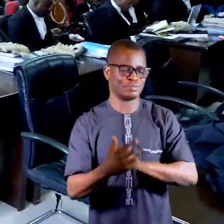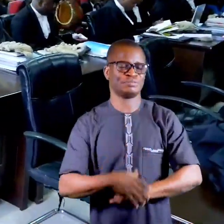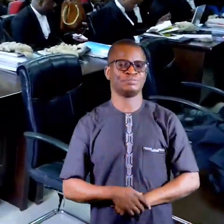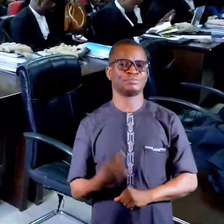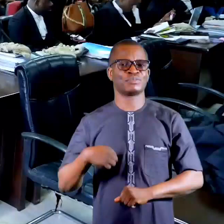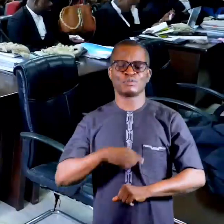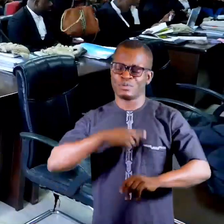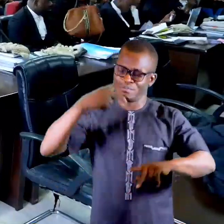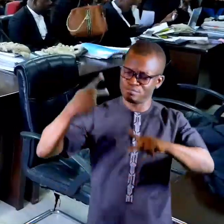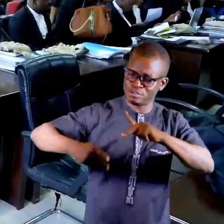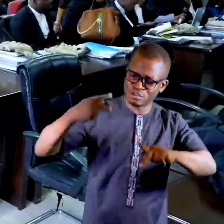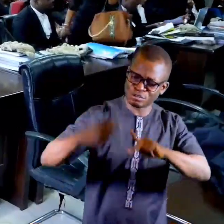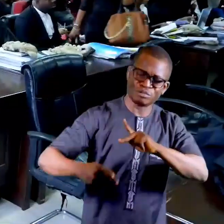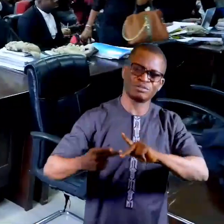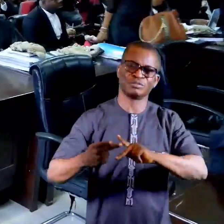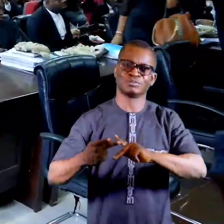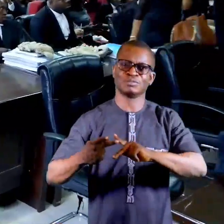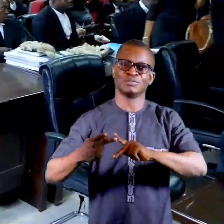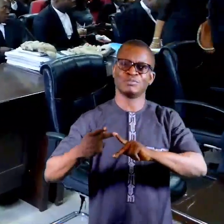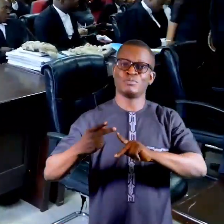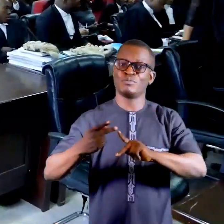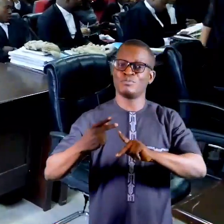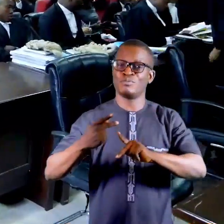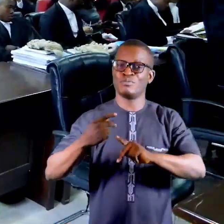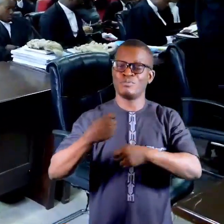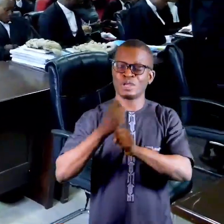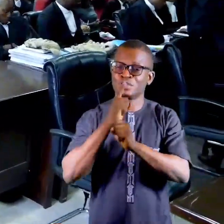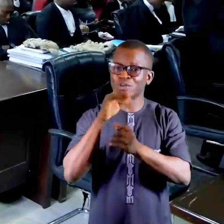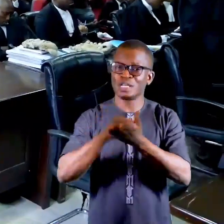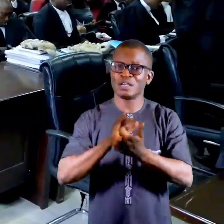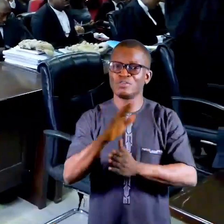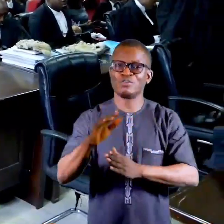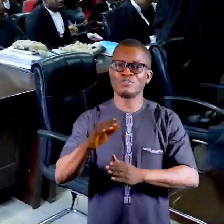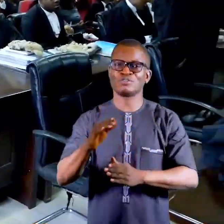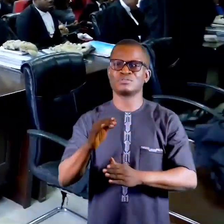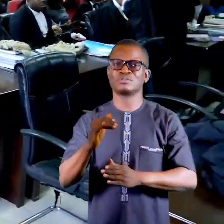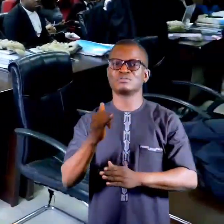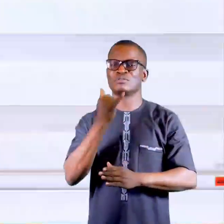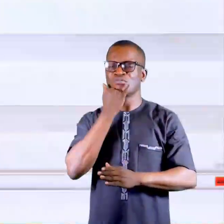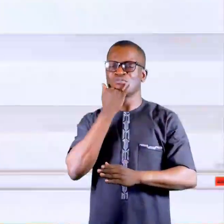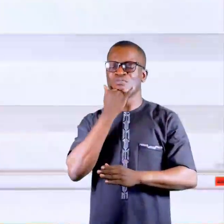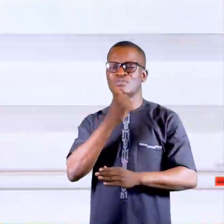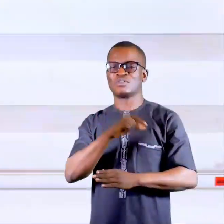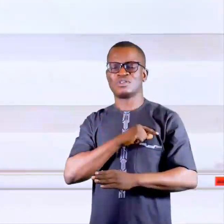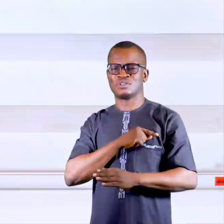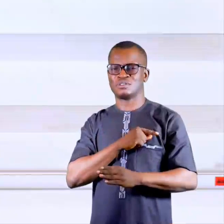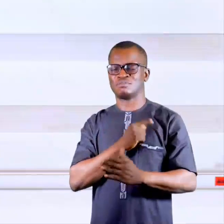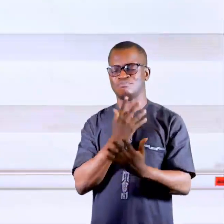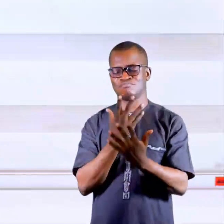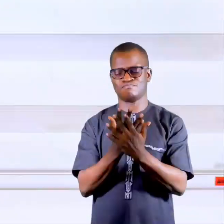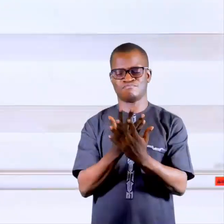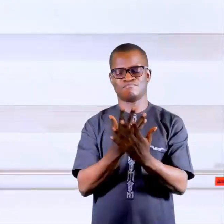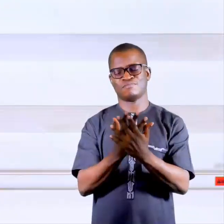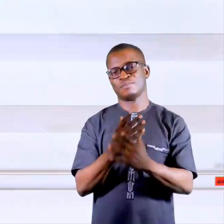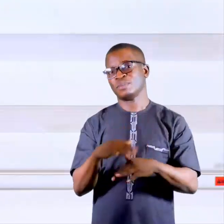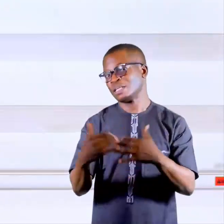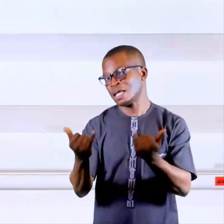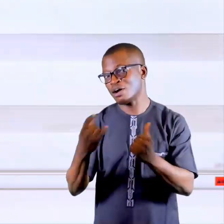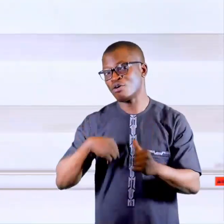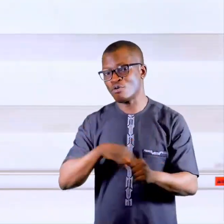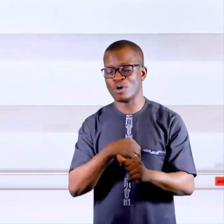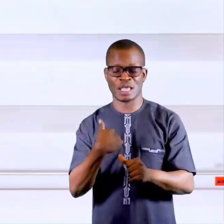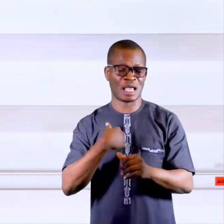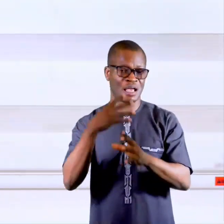also prosecute and have those that are guilty convicted. Currently, we have secured